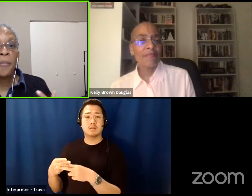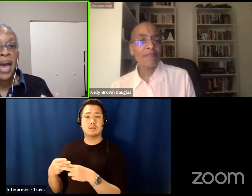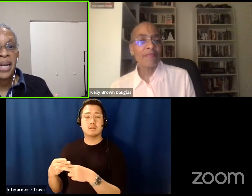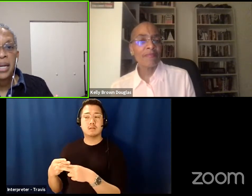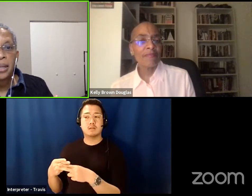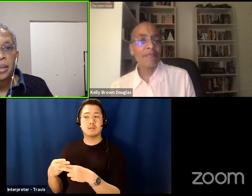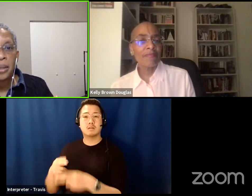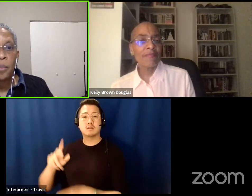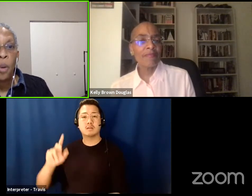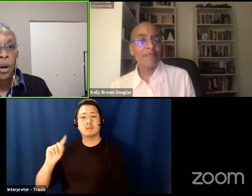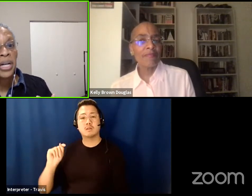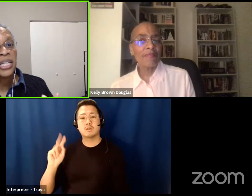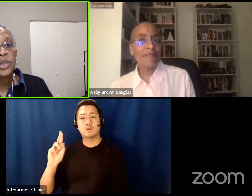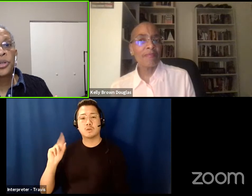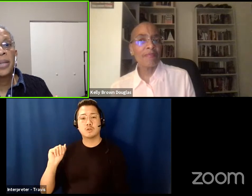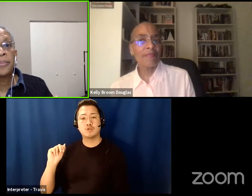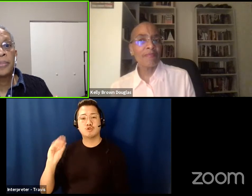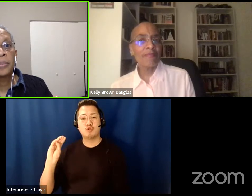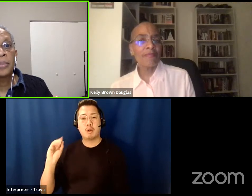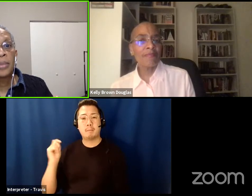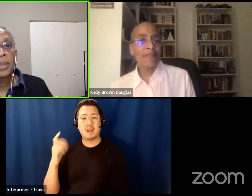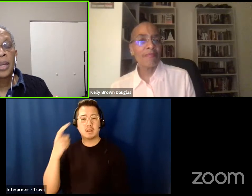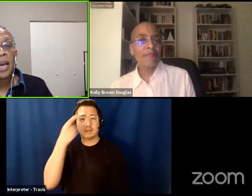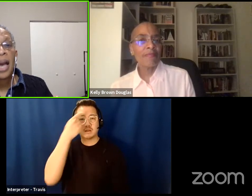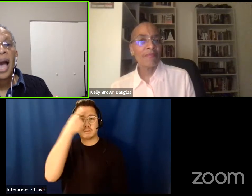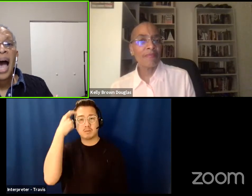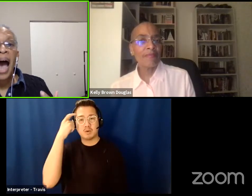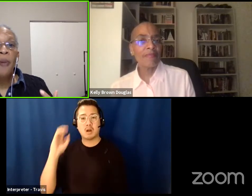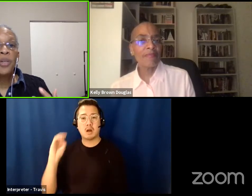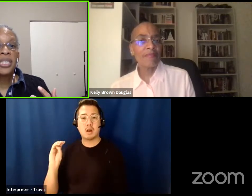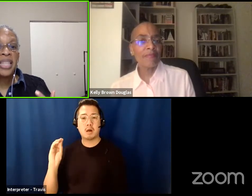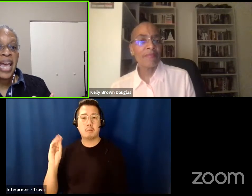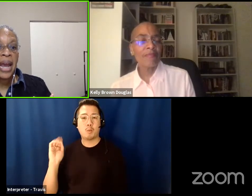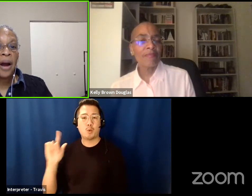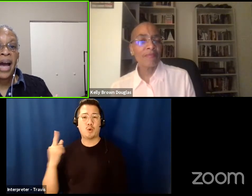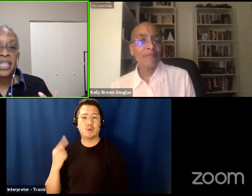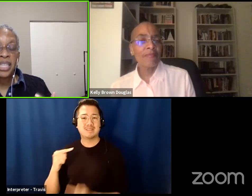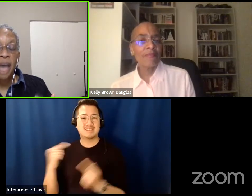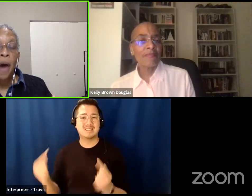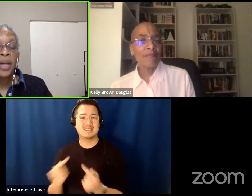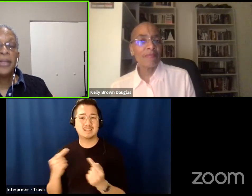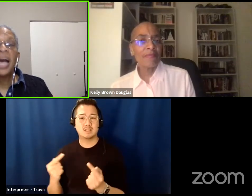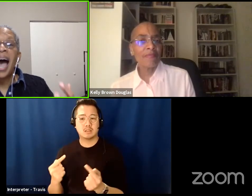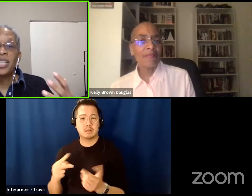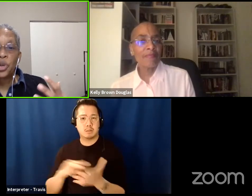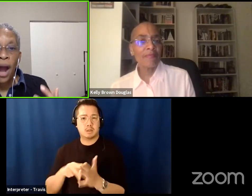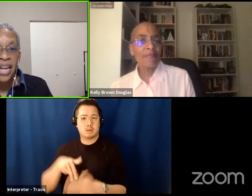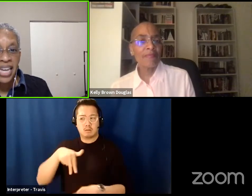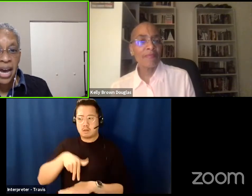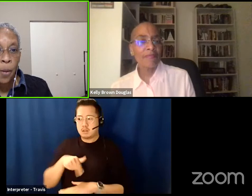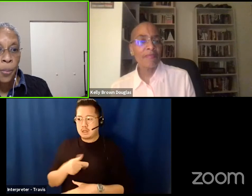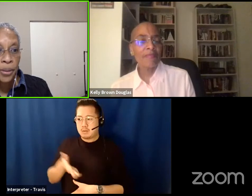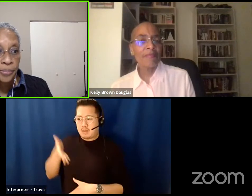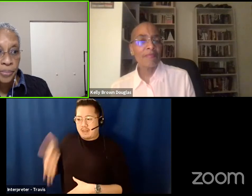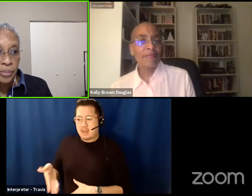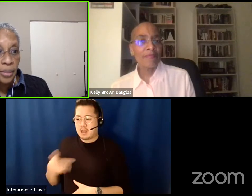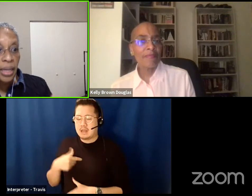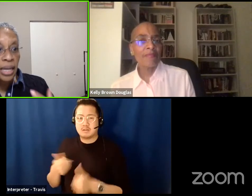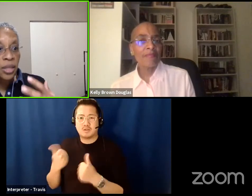what I'm calling it anyway, traumatic moral injury. I was there, I saw it, I tried to